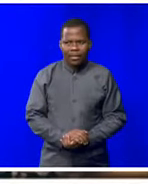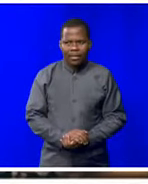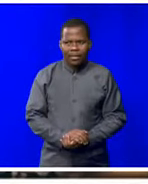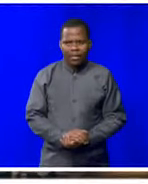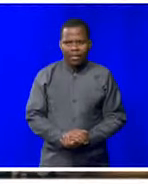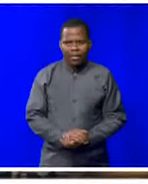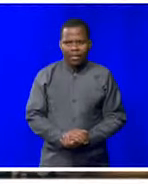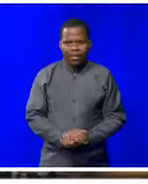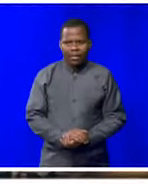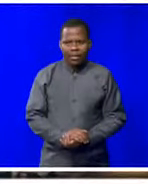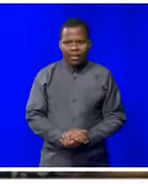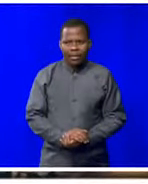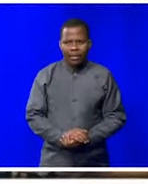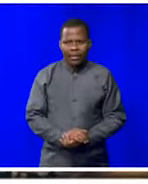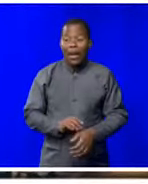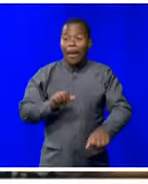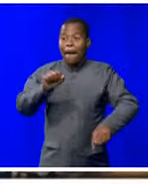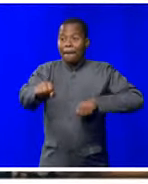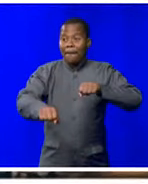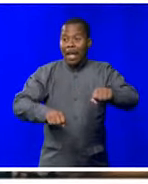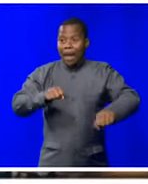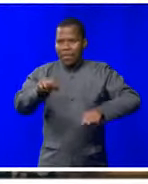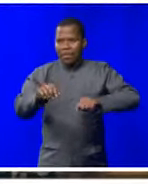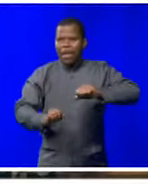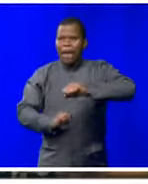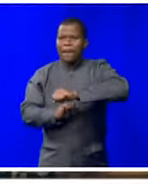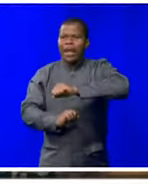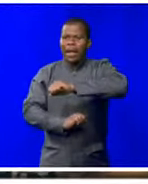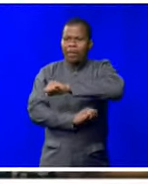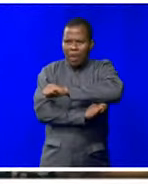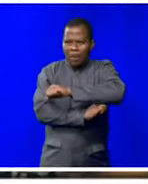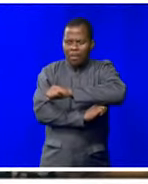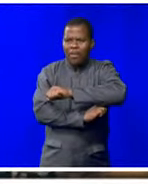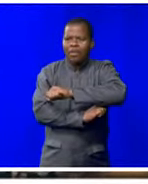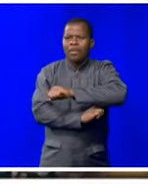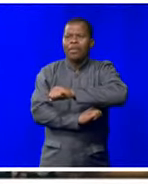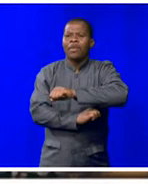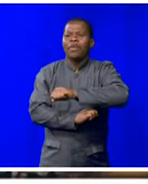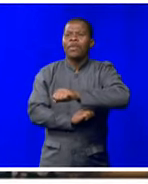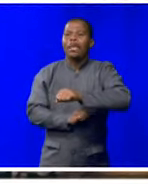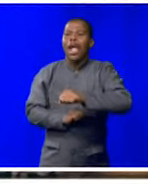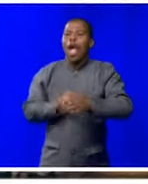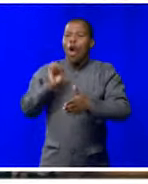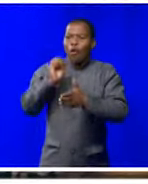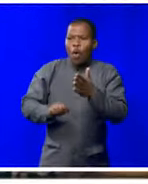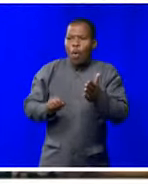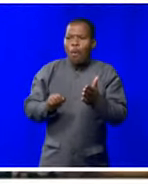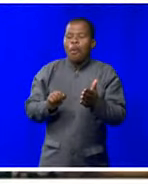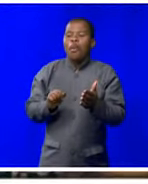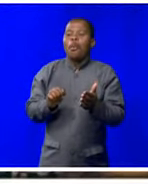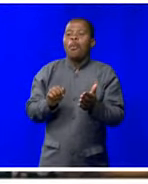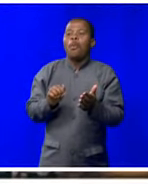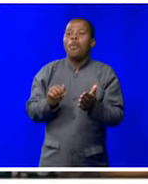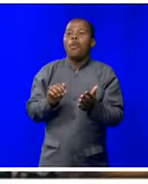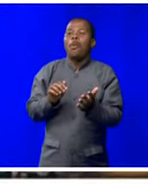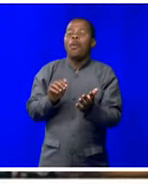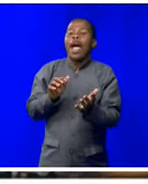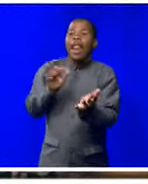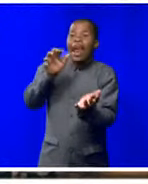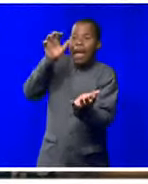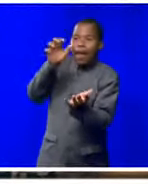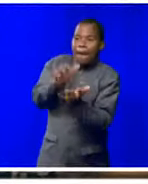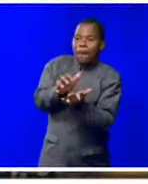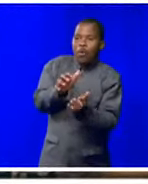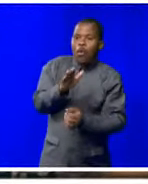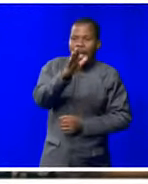Essert has sponsored the third edition of the Border to Border cycling tour that begins from Ngwenya border to Lavumisa border on the